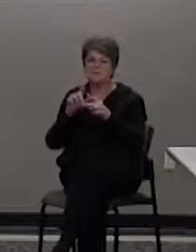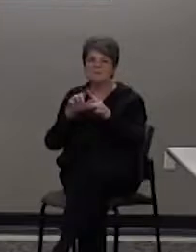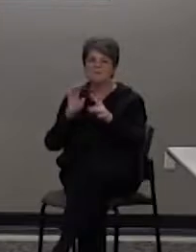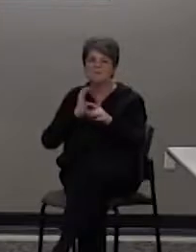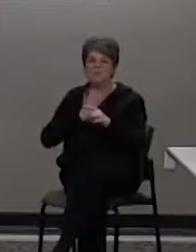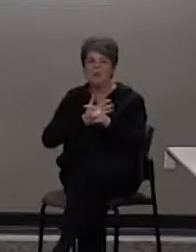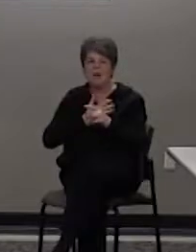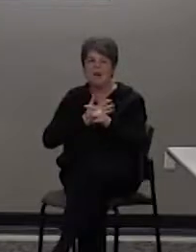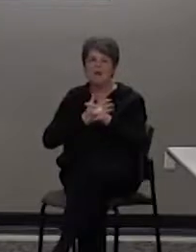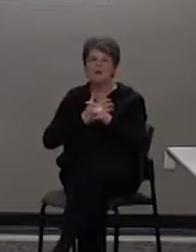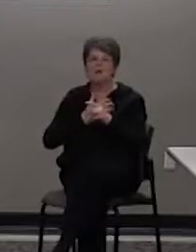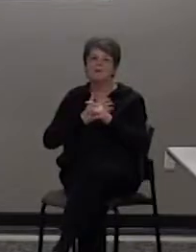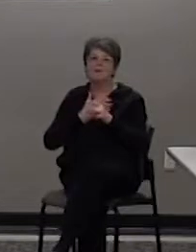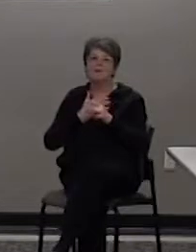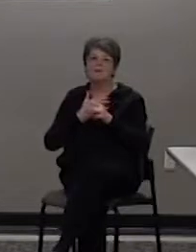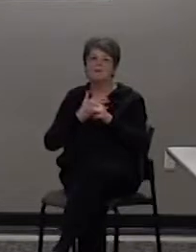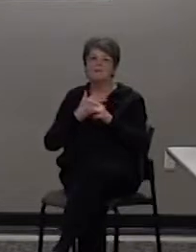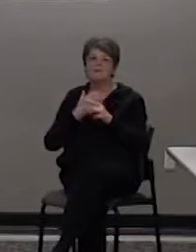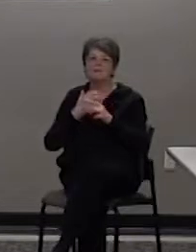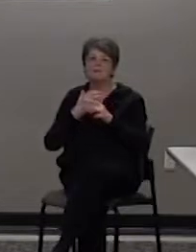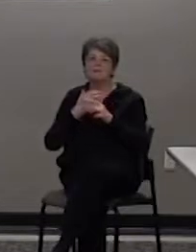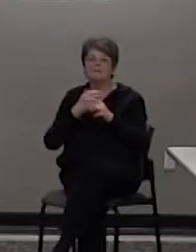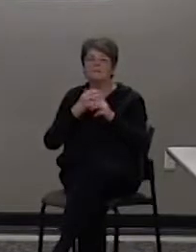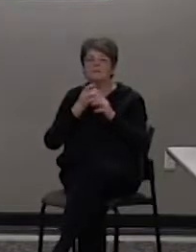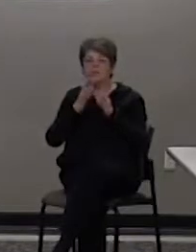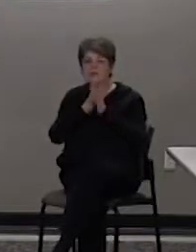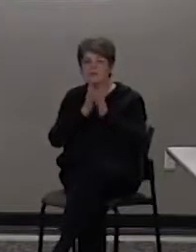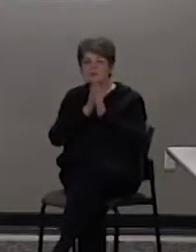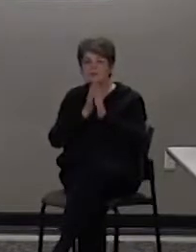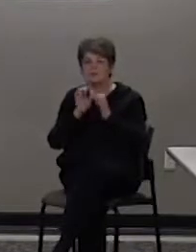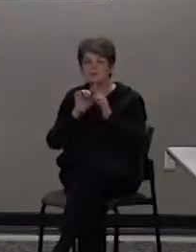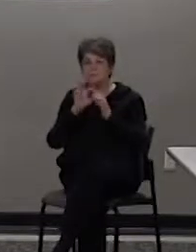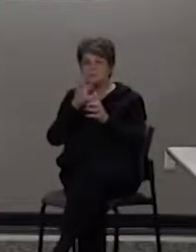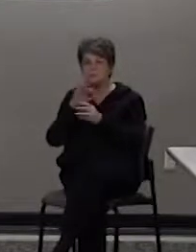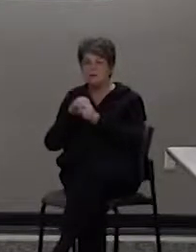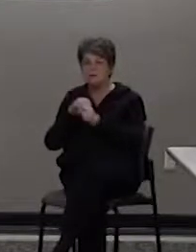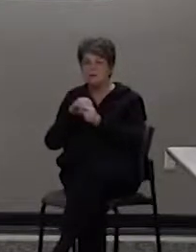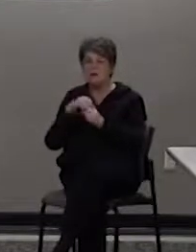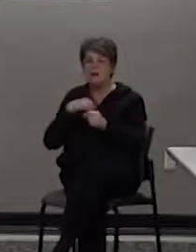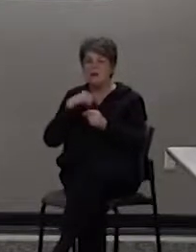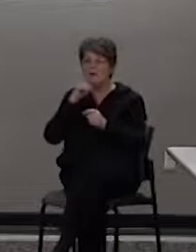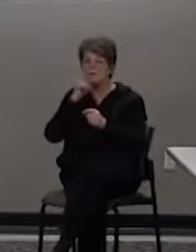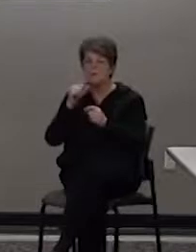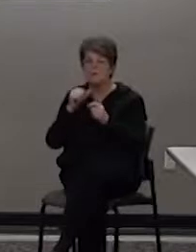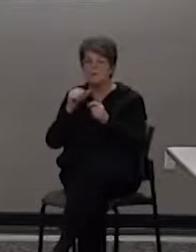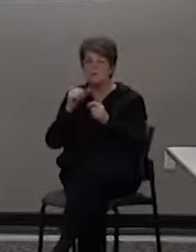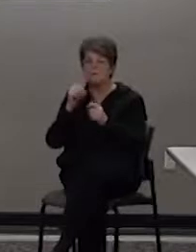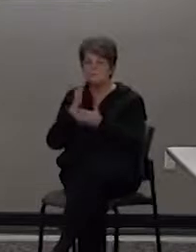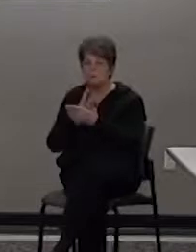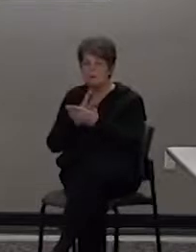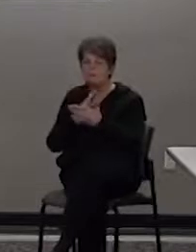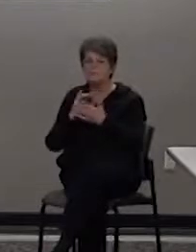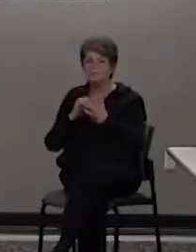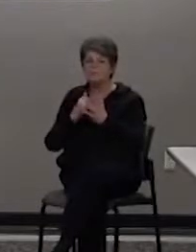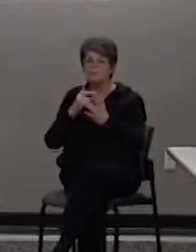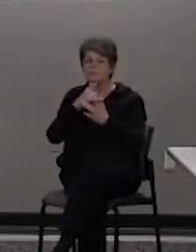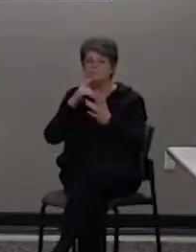our overtures to participate. Doesn't mean we're not going to continue to express overtures for them to participate. It